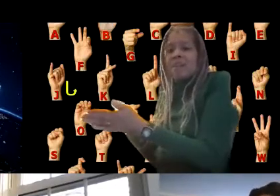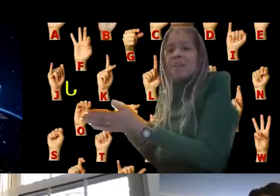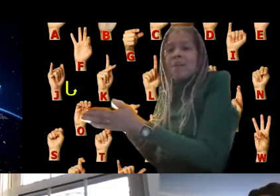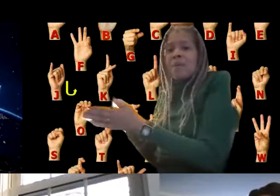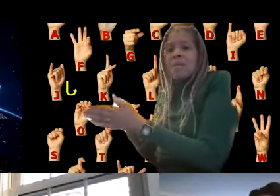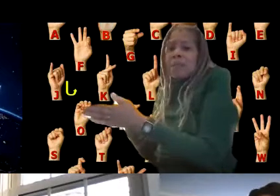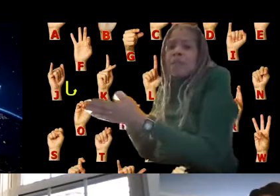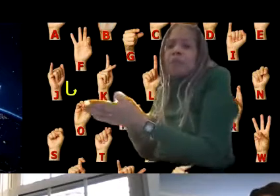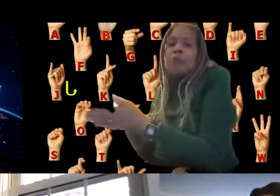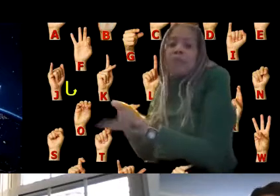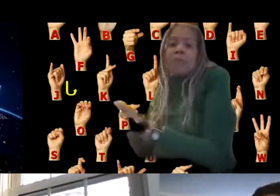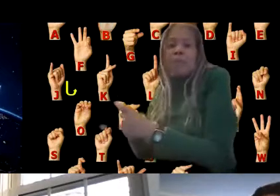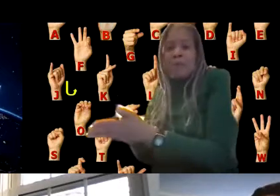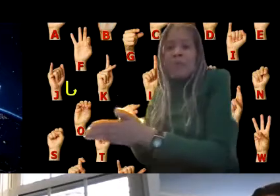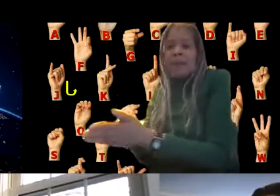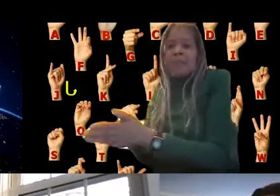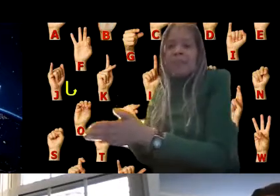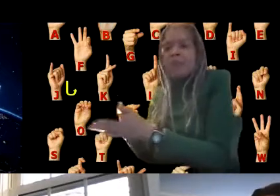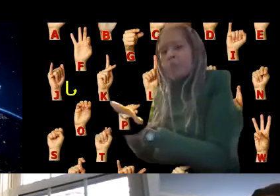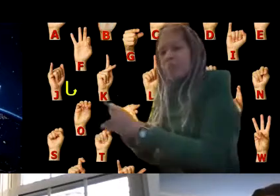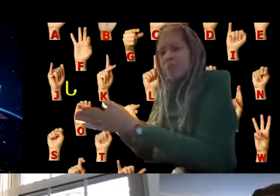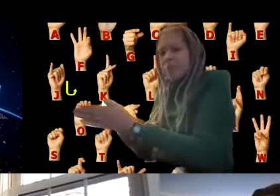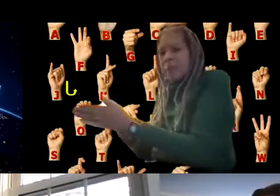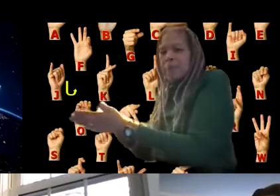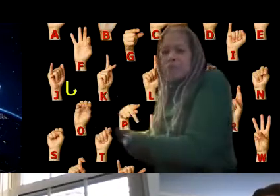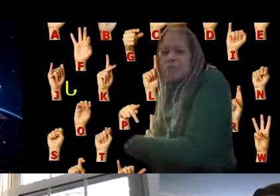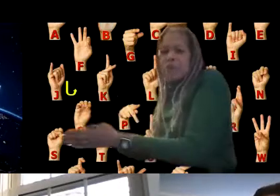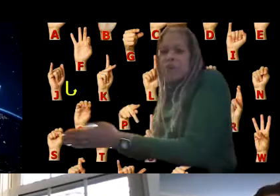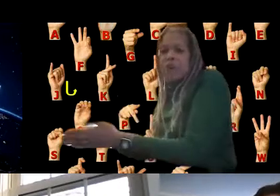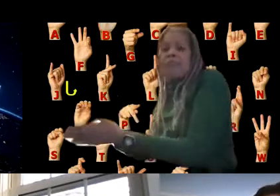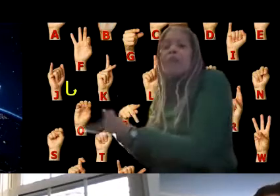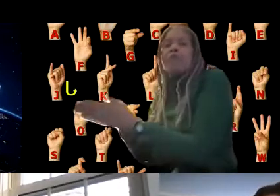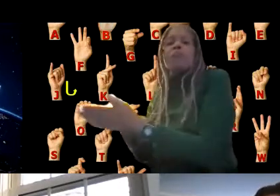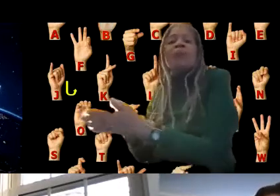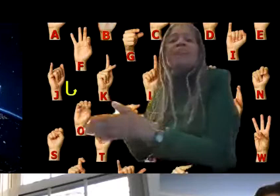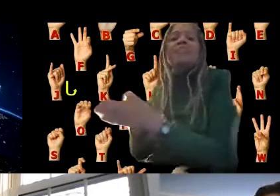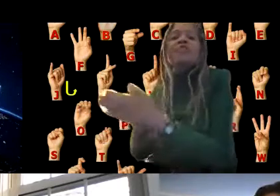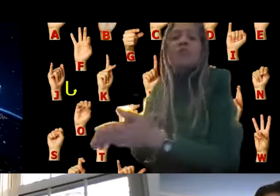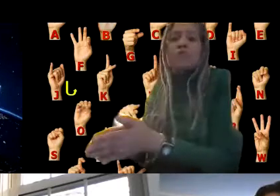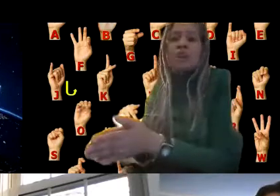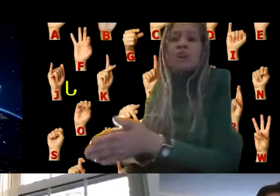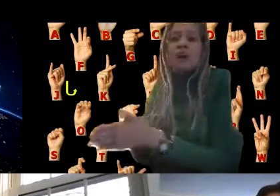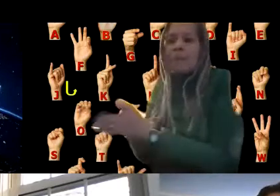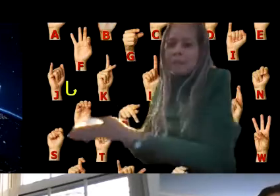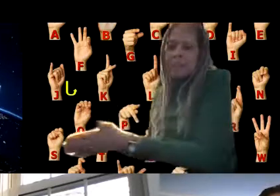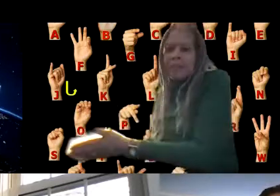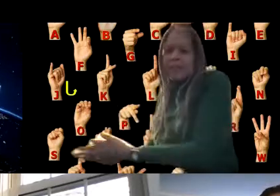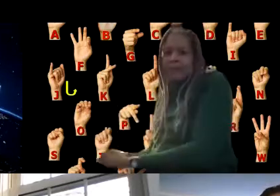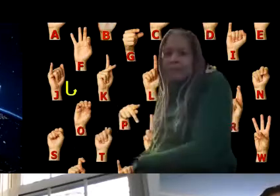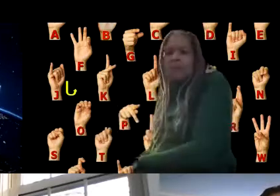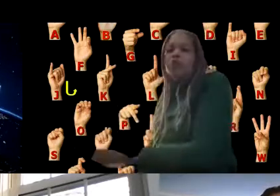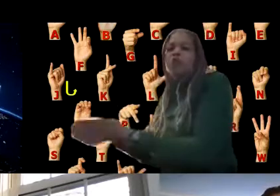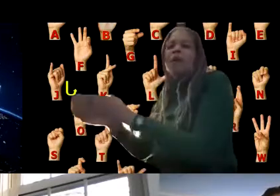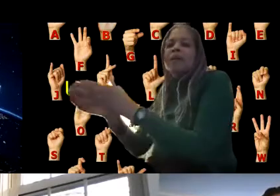out. But if you think about that, whether that person is going to have a hard time, you've made an assumption about